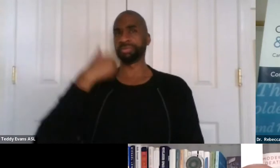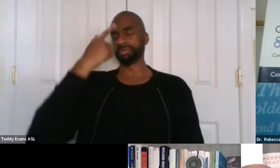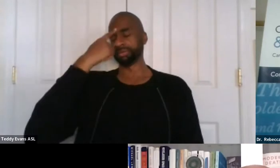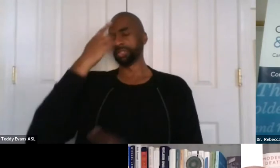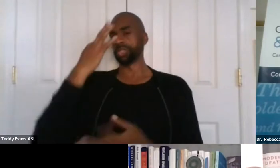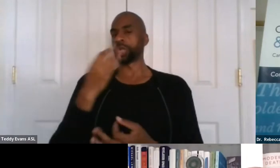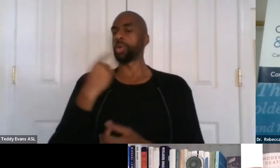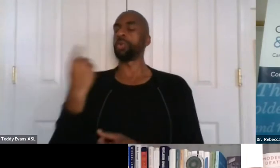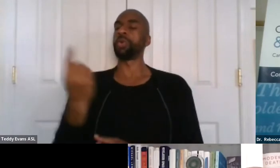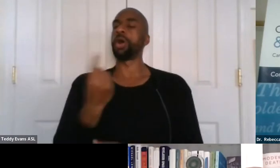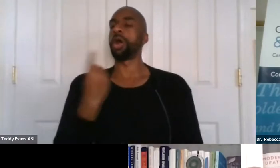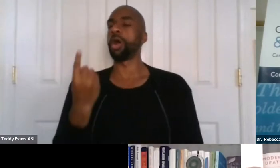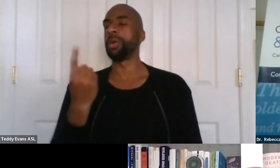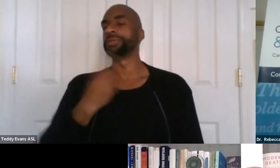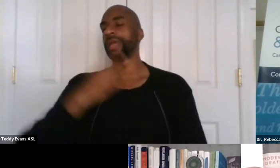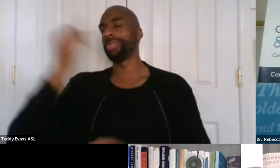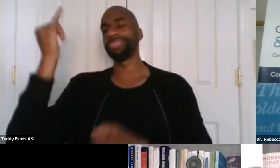resort.